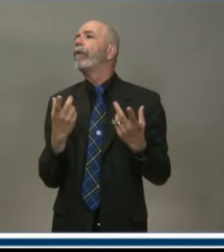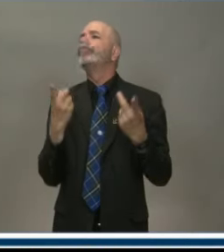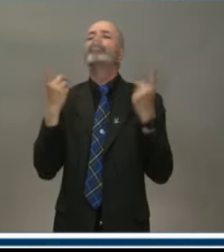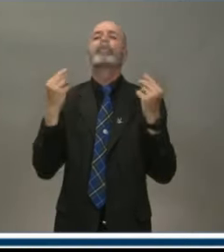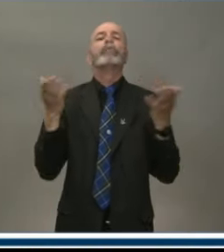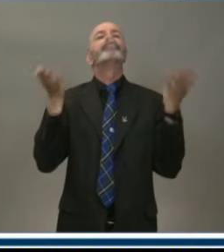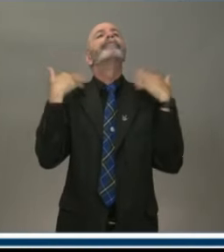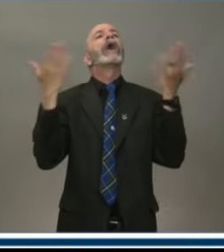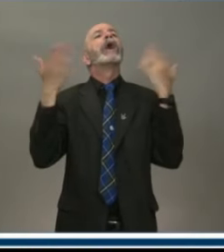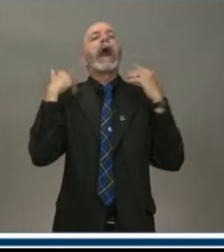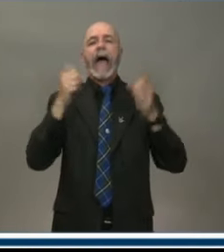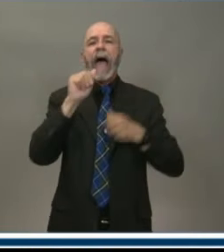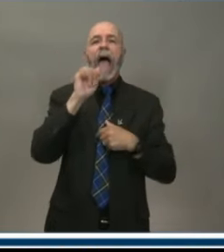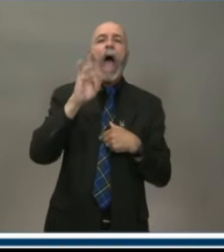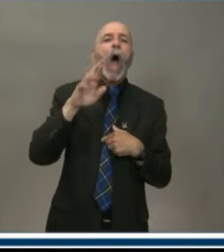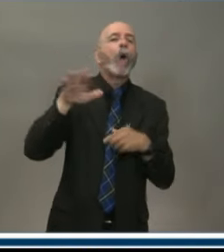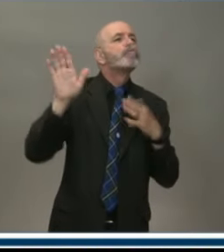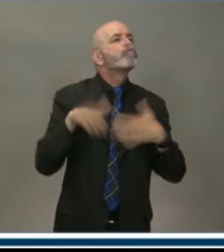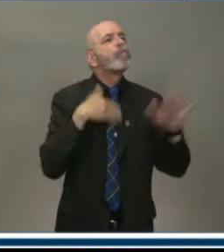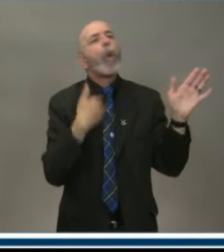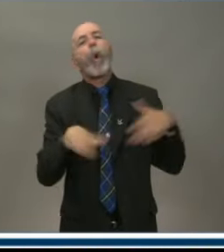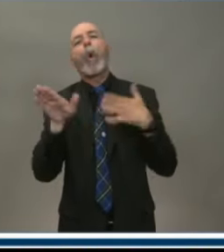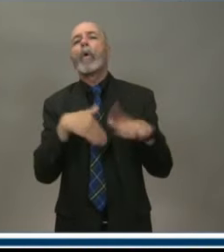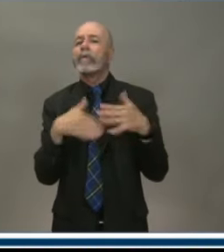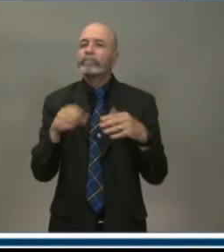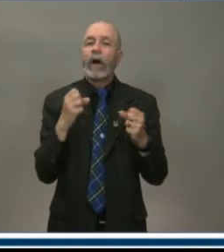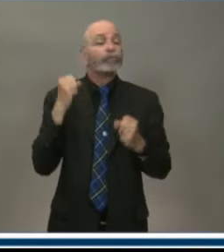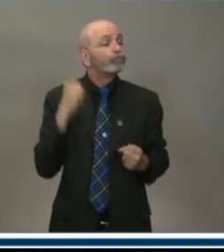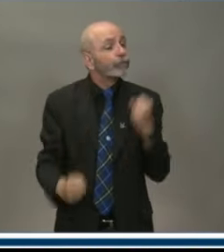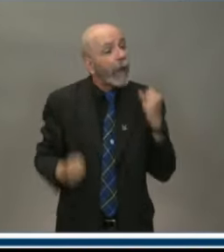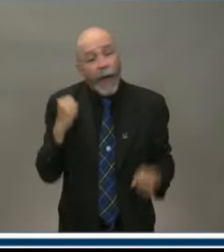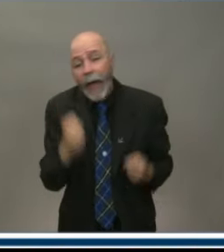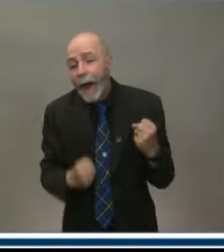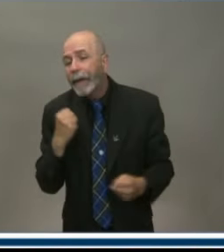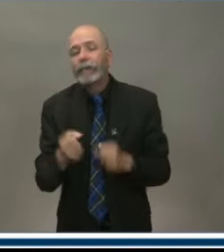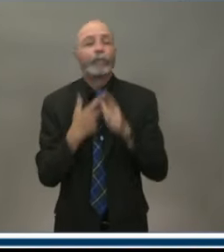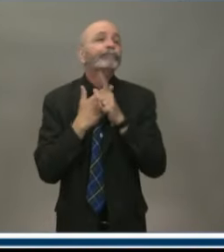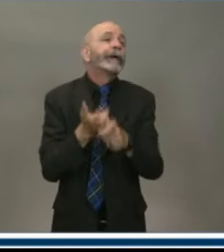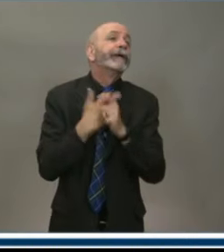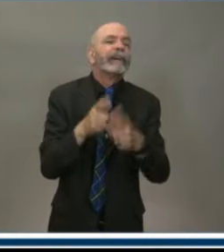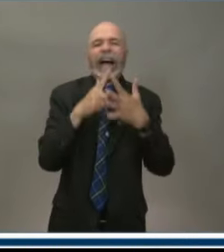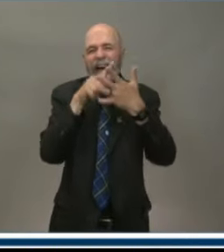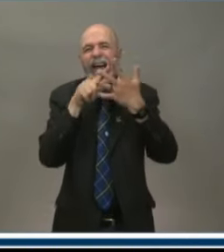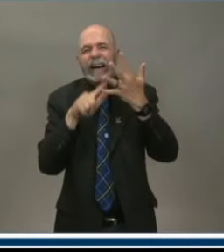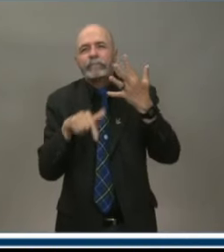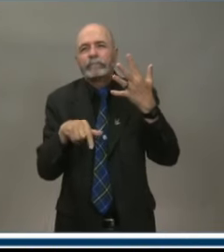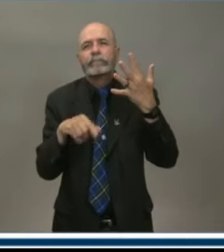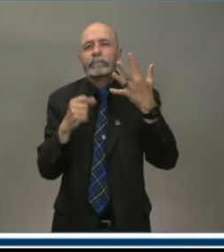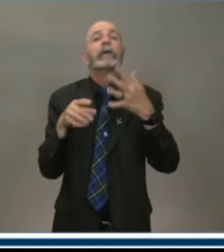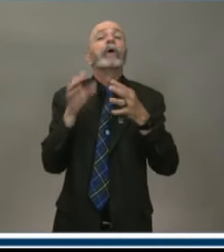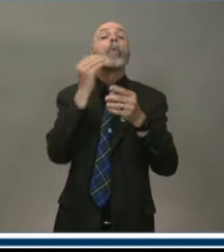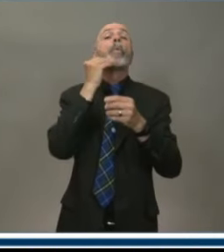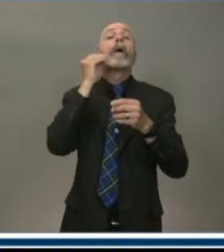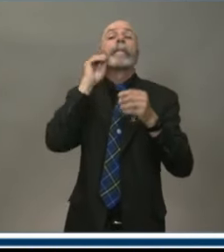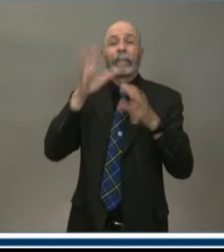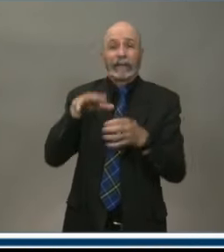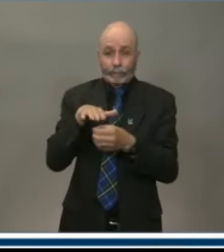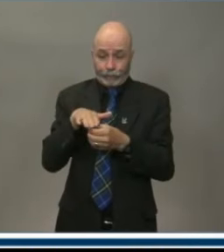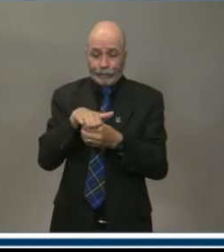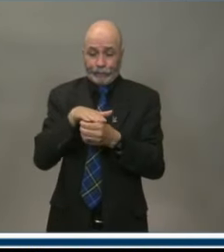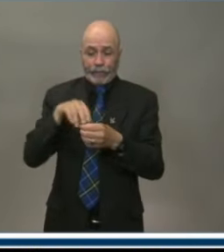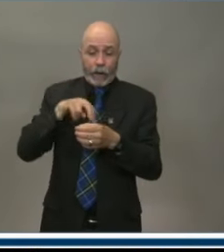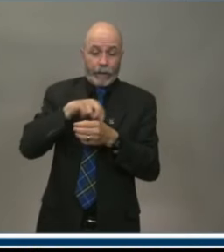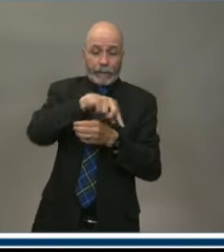our physical and our mental health. If you do so, please do that in your yard or in your local community and maintain